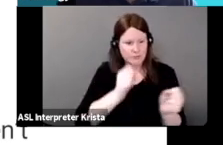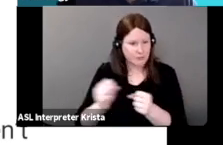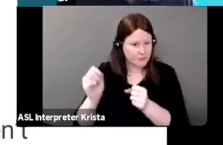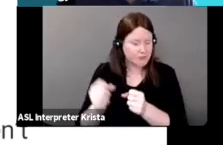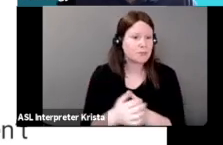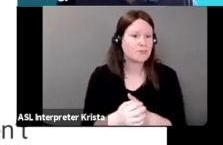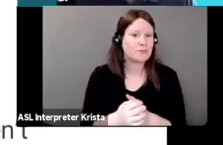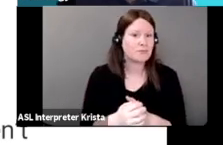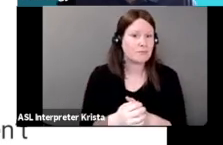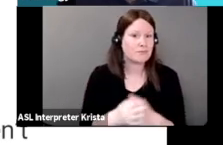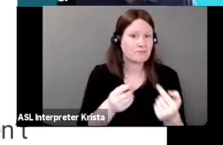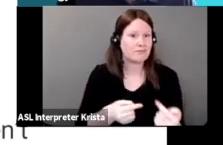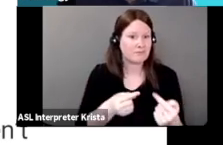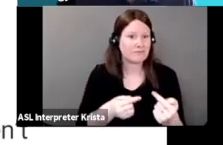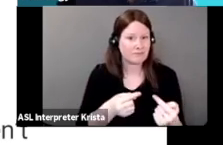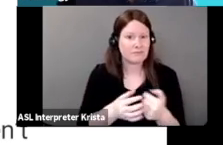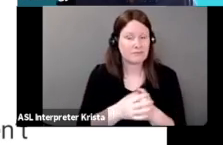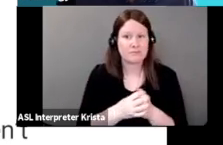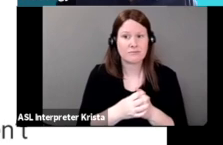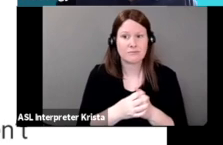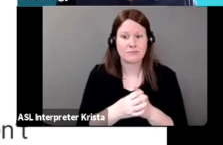I keep getting blipped here.